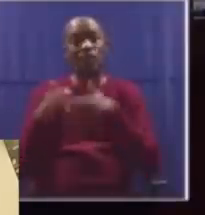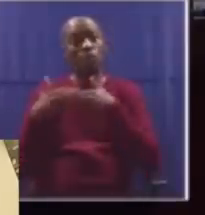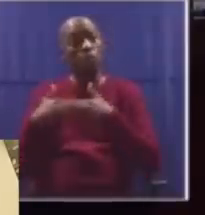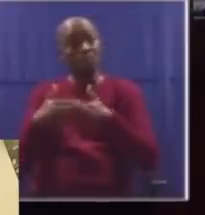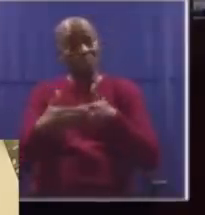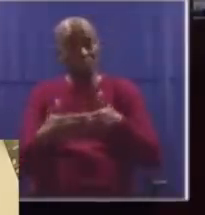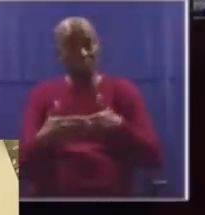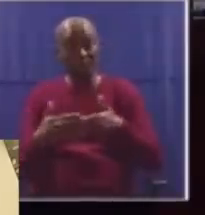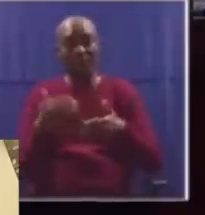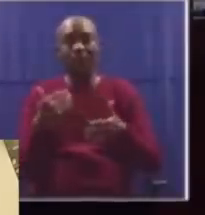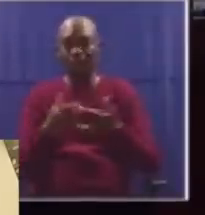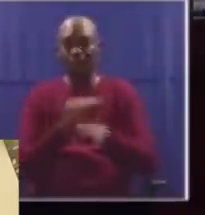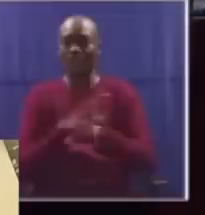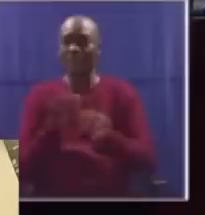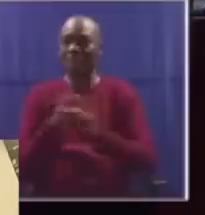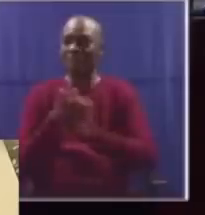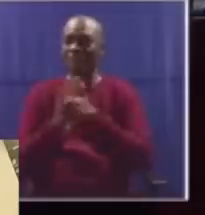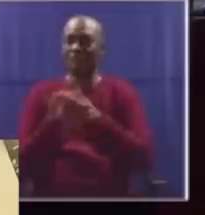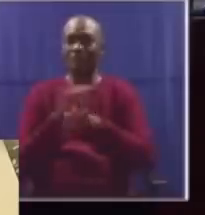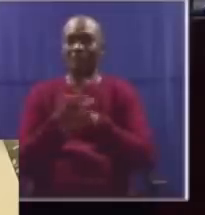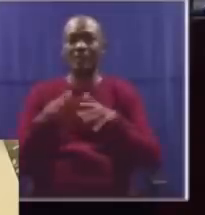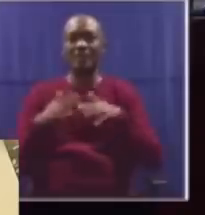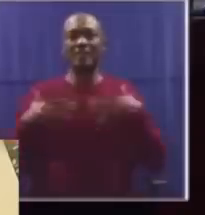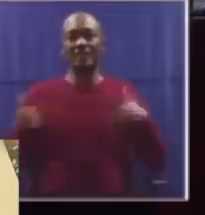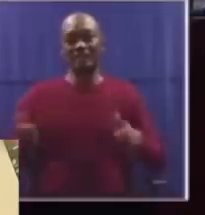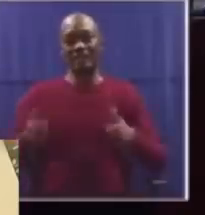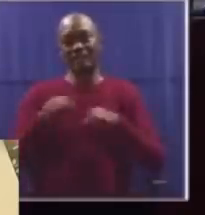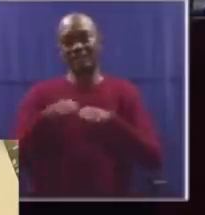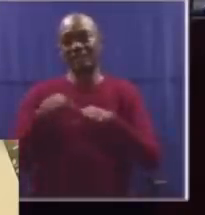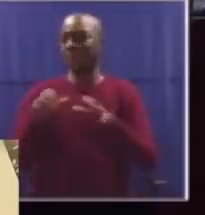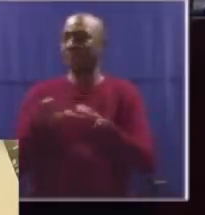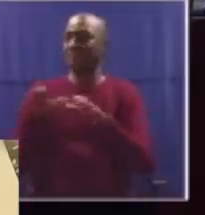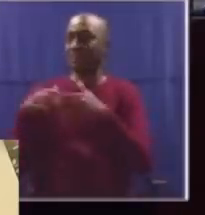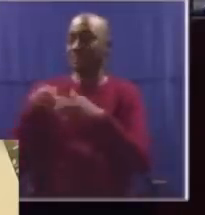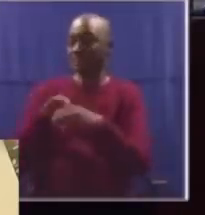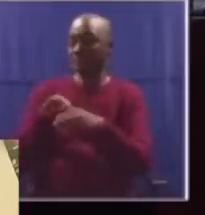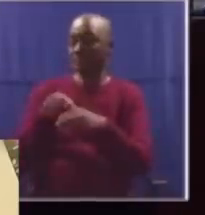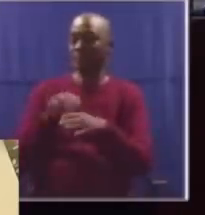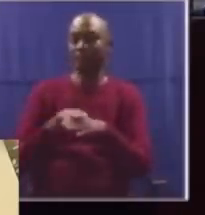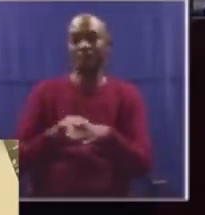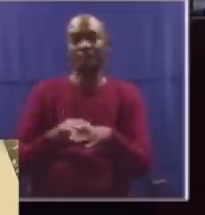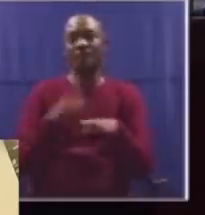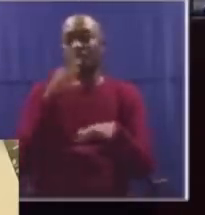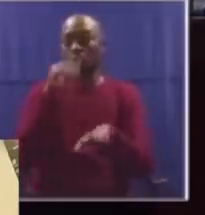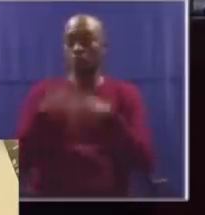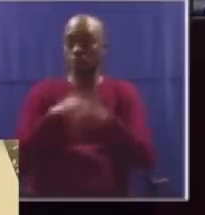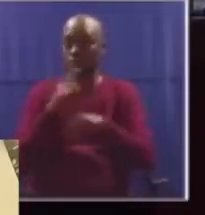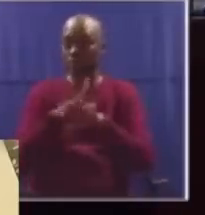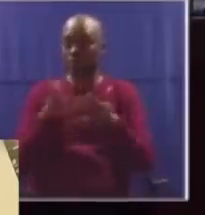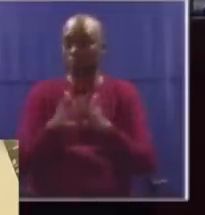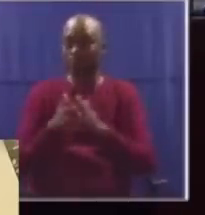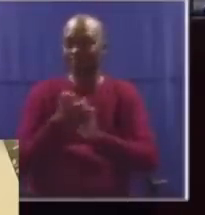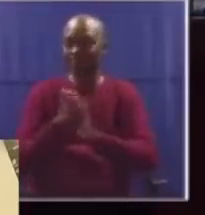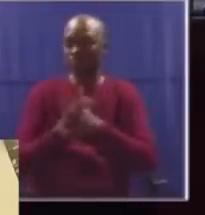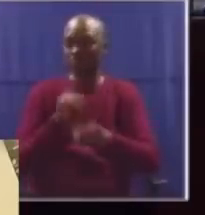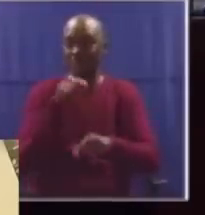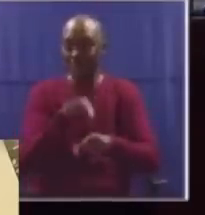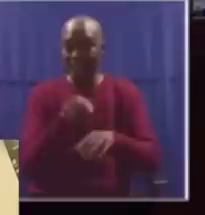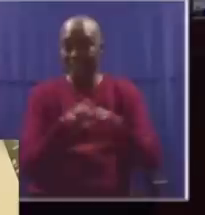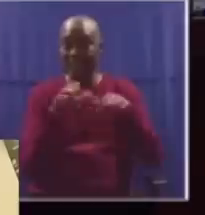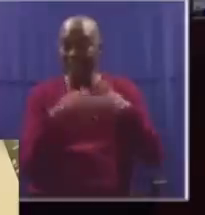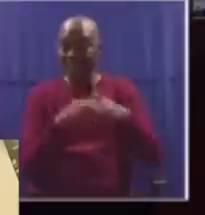further decimate the health sector. In addition, talking of a decimated sector,